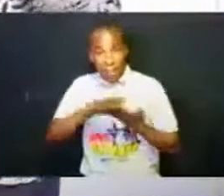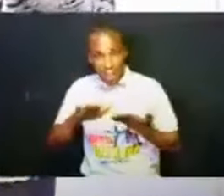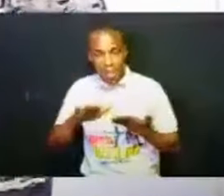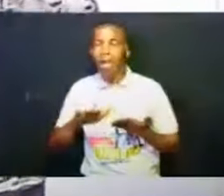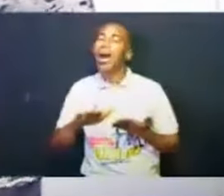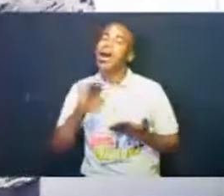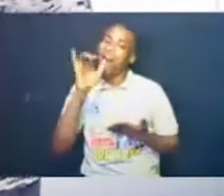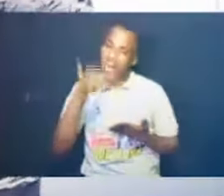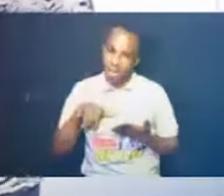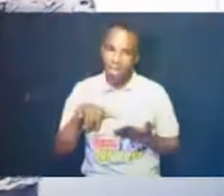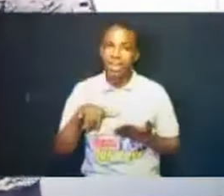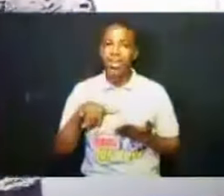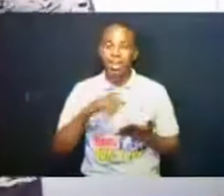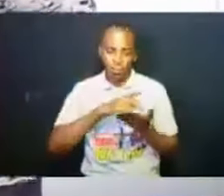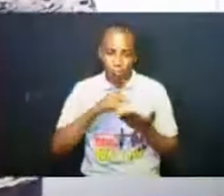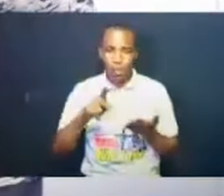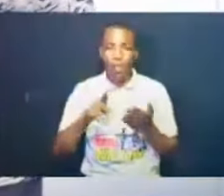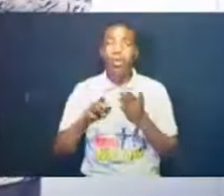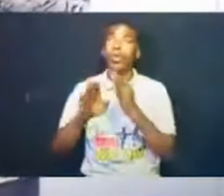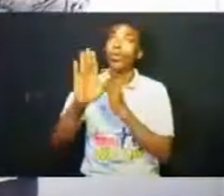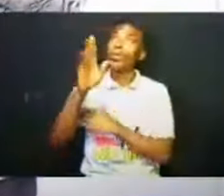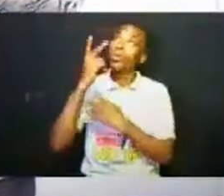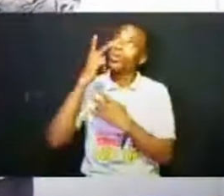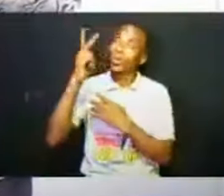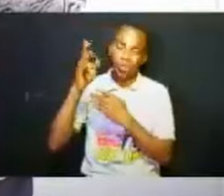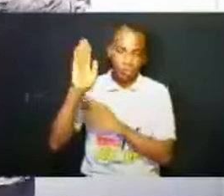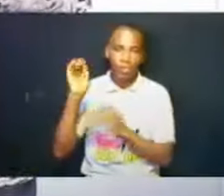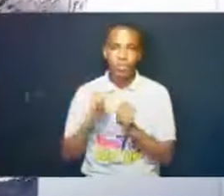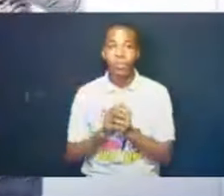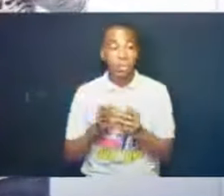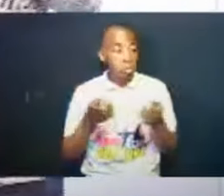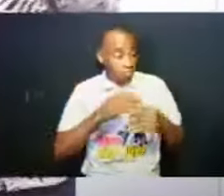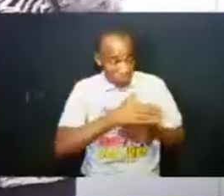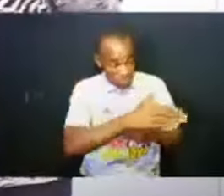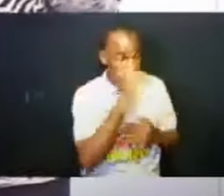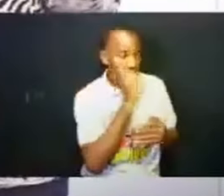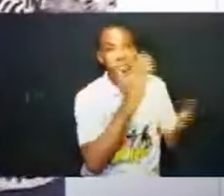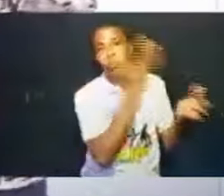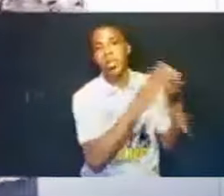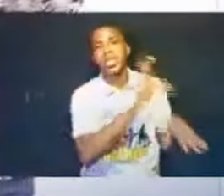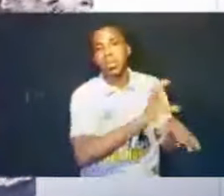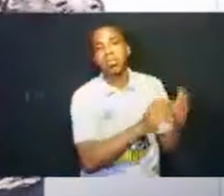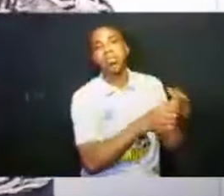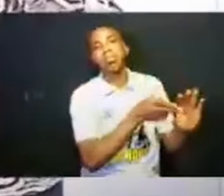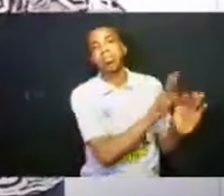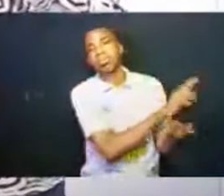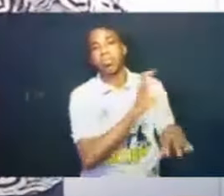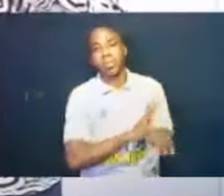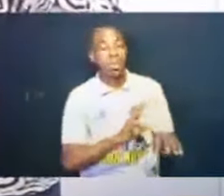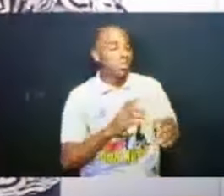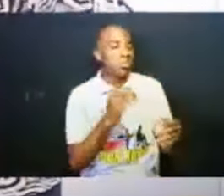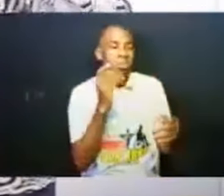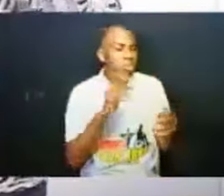see God. Won wo be hu nyankopo. Eventually she left the church. Yeah, itie atwama ni so fia sorry ni. After a while we just couldn't trace